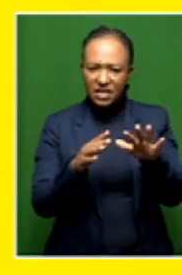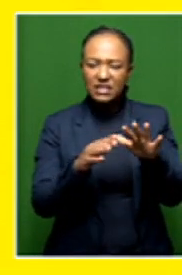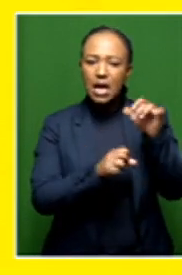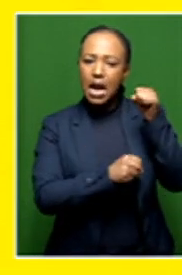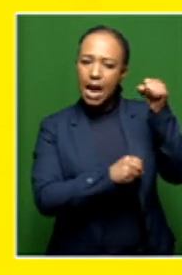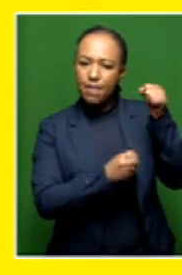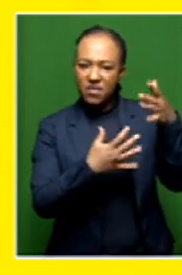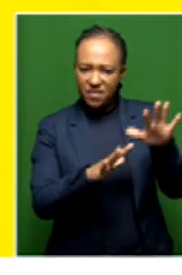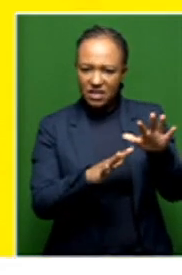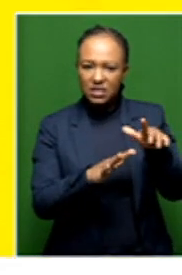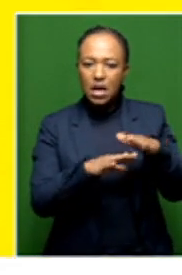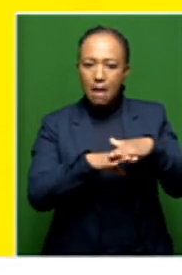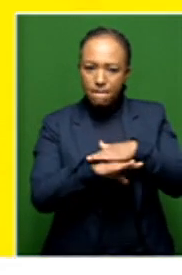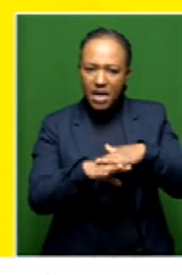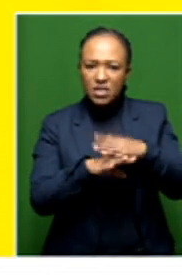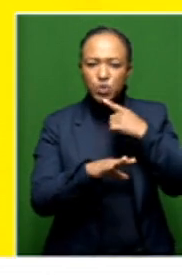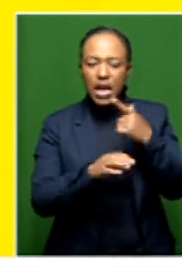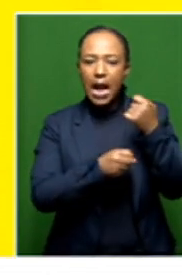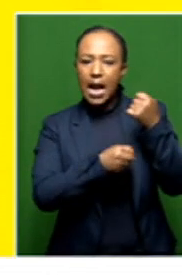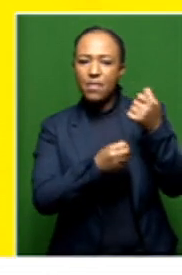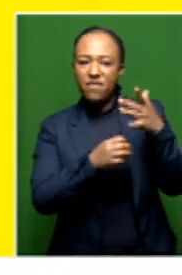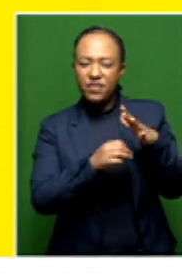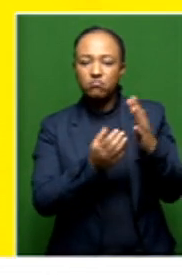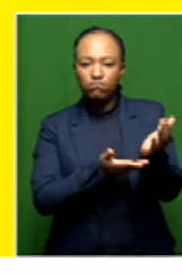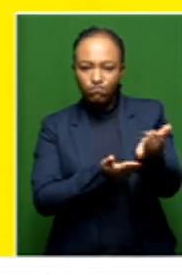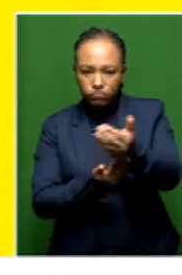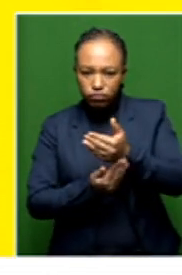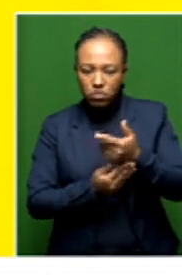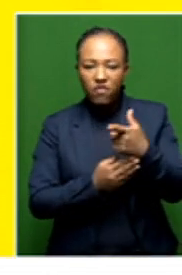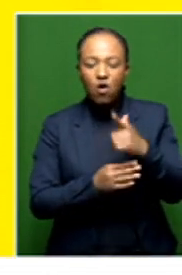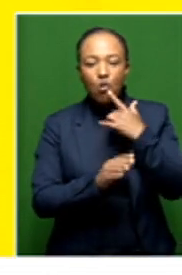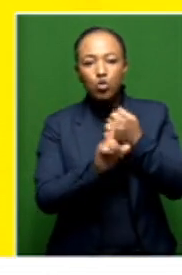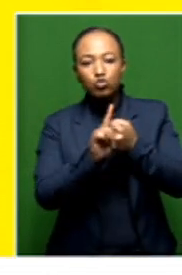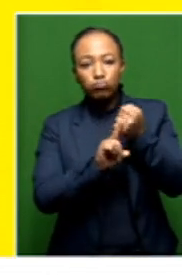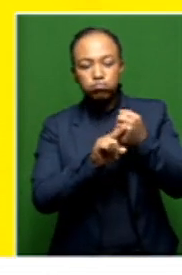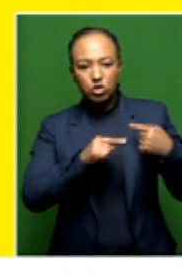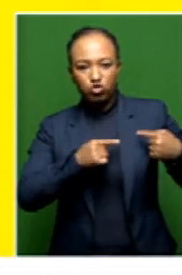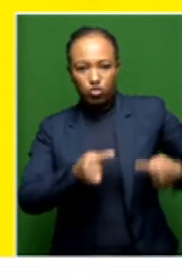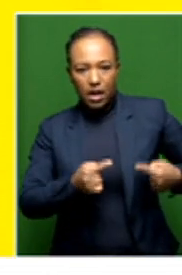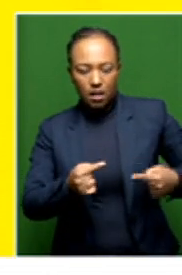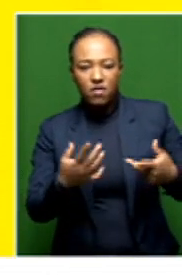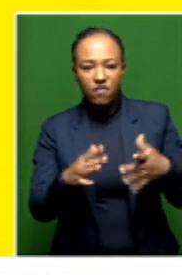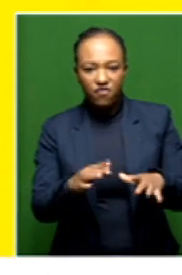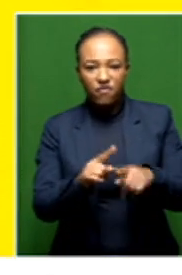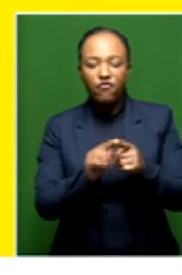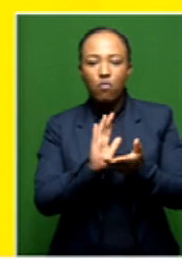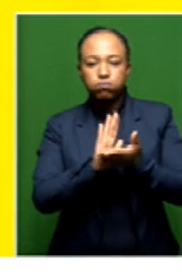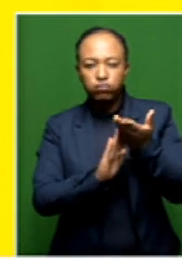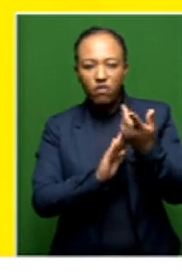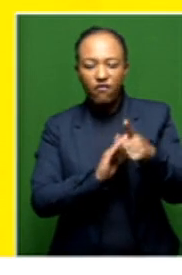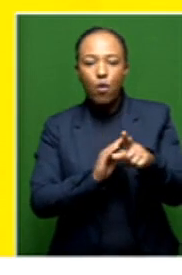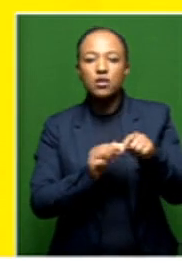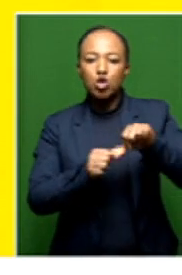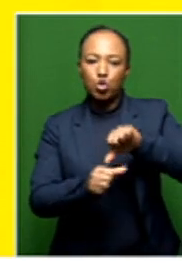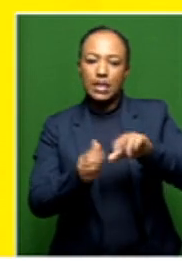the theme Deepen the Back to Basics campaign, consolidate the struggle for national democratic revolution, and advance the struggle for